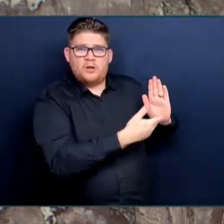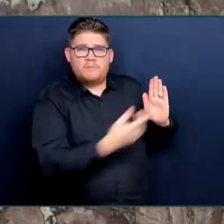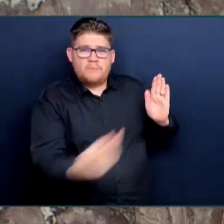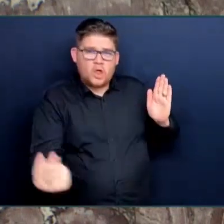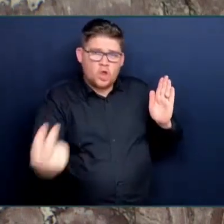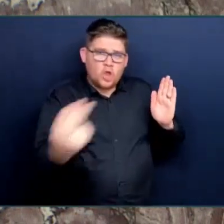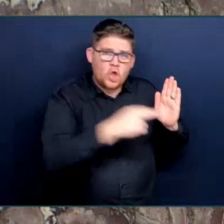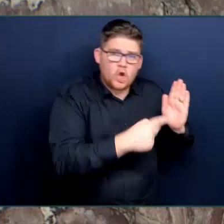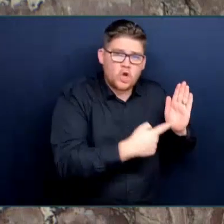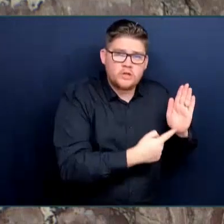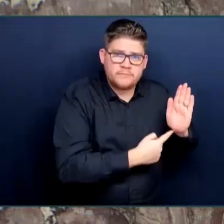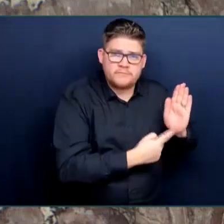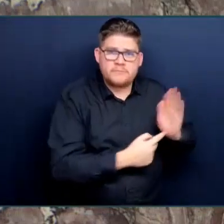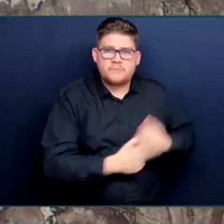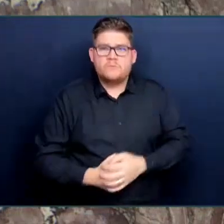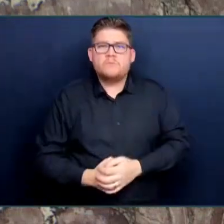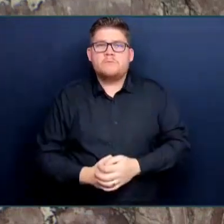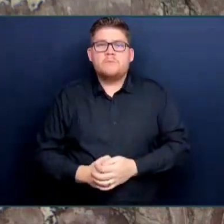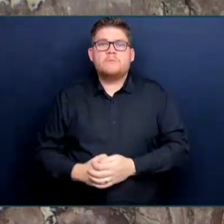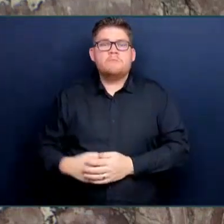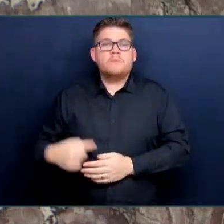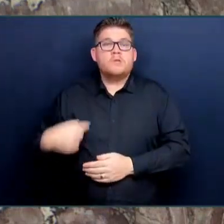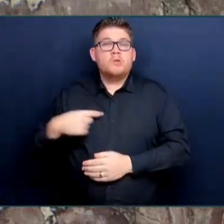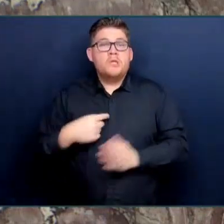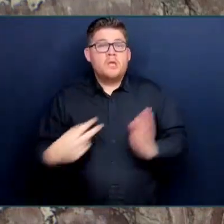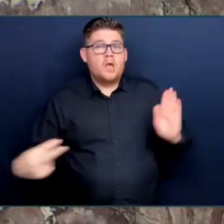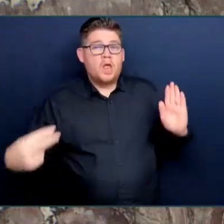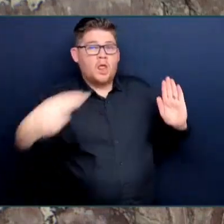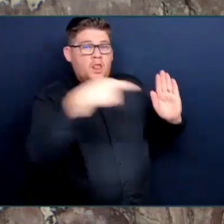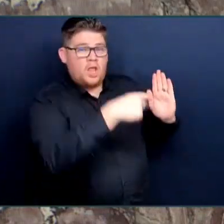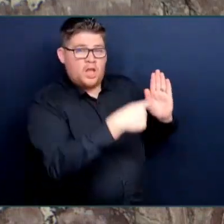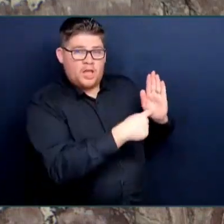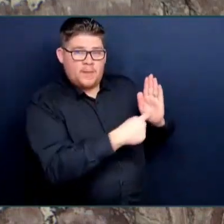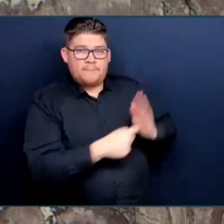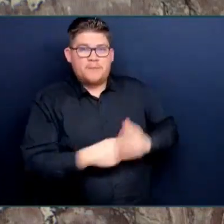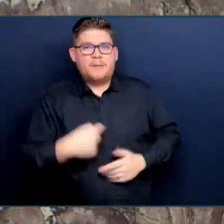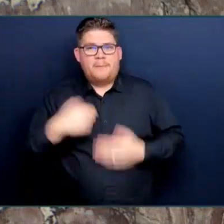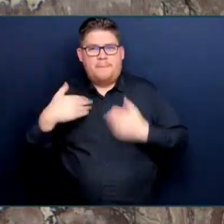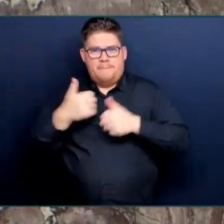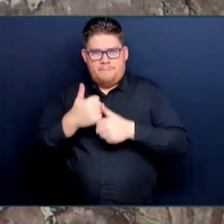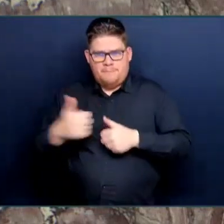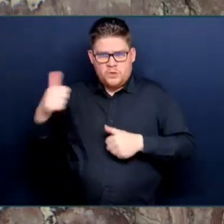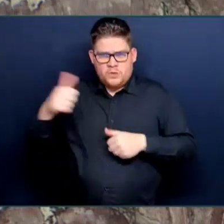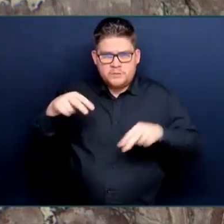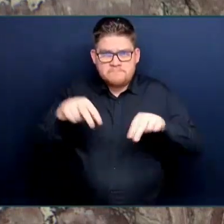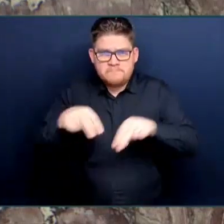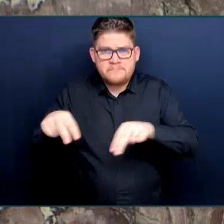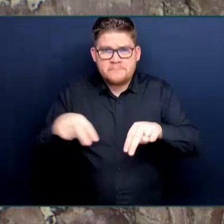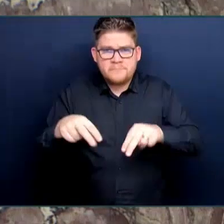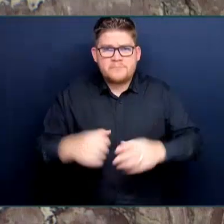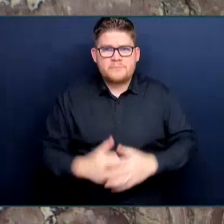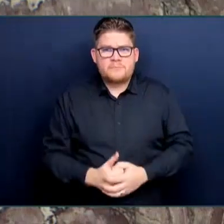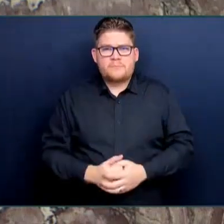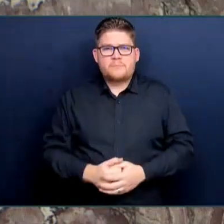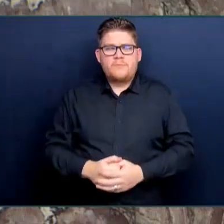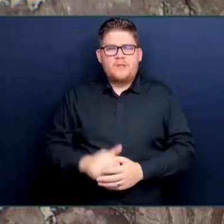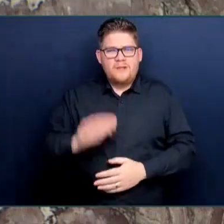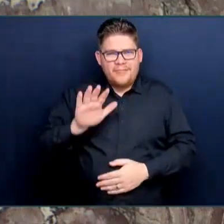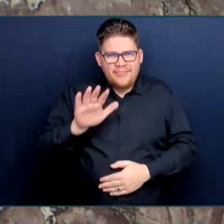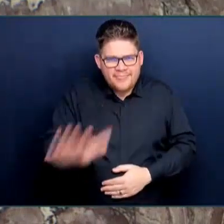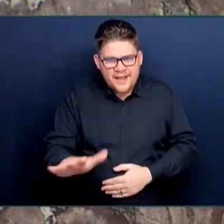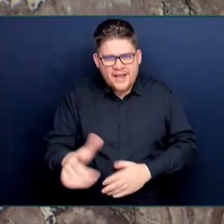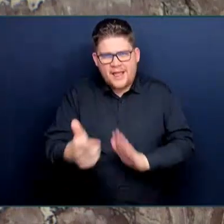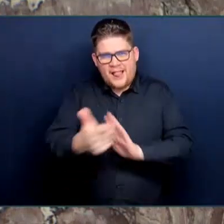superintending of the transition by my ministry, as is their statutory responsibility. But let us also